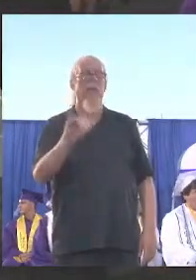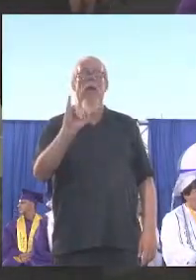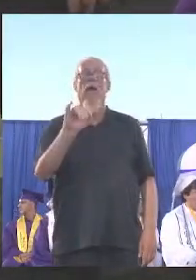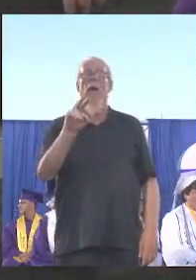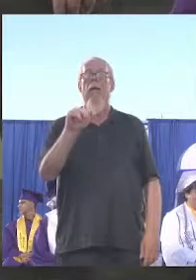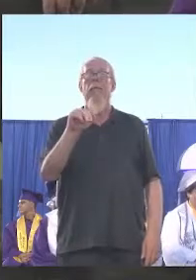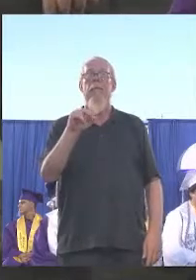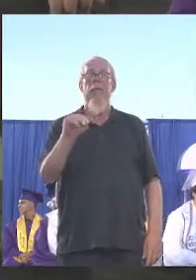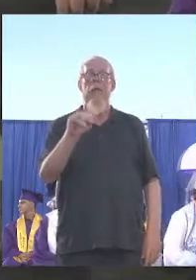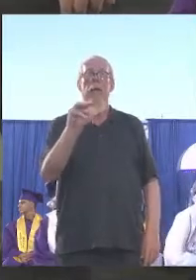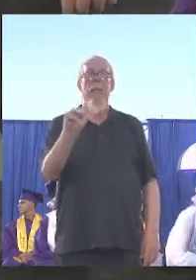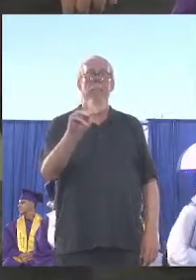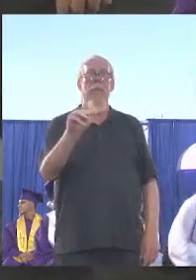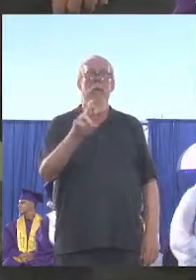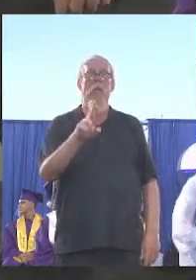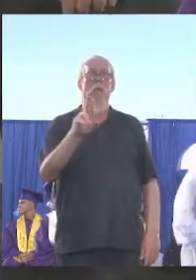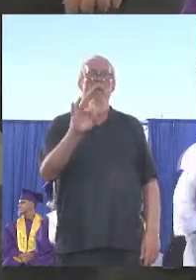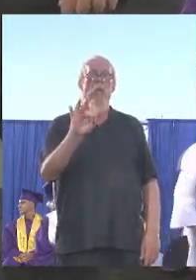Ivan M. Rufo,